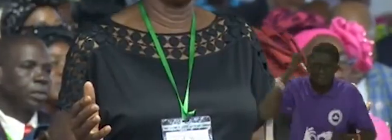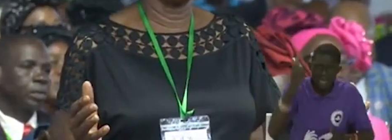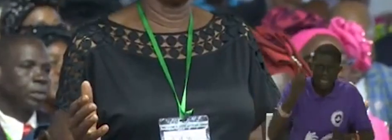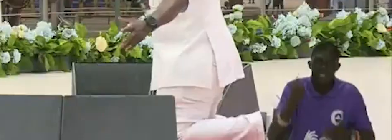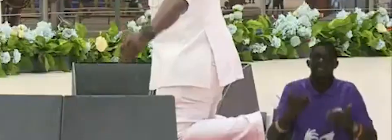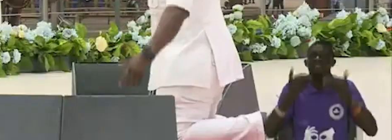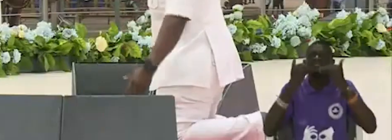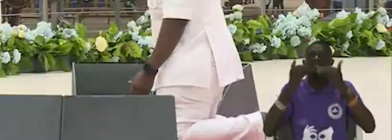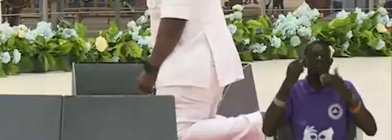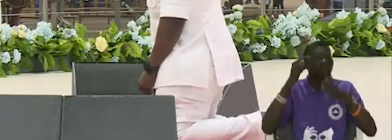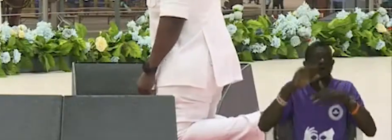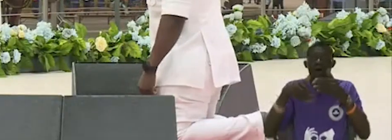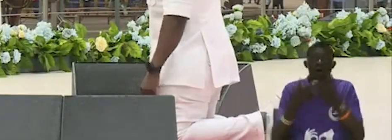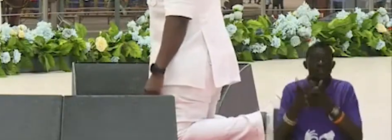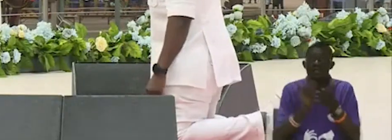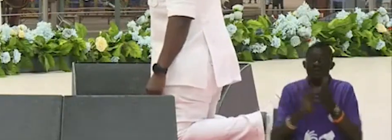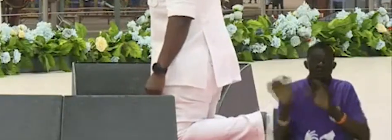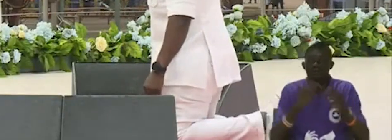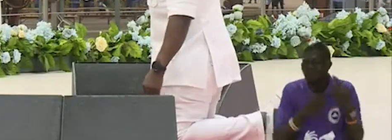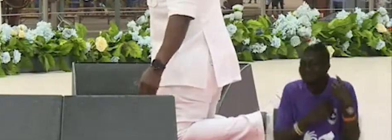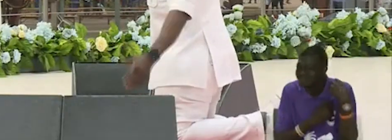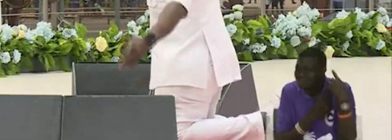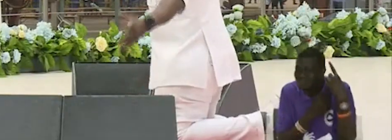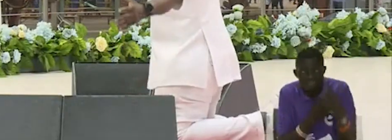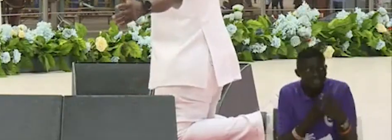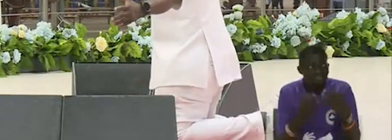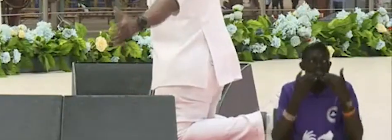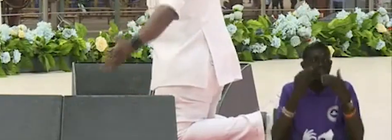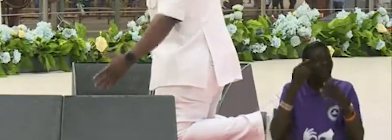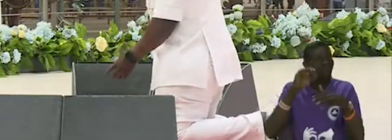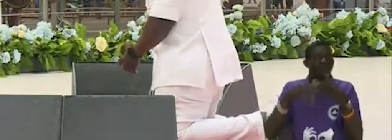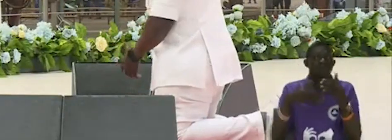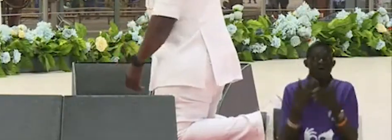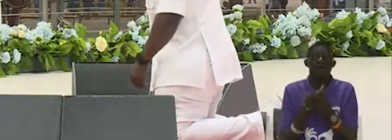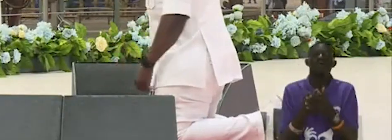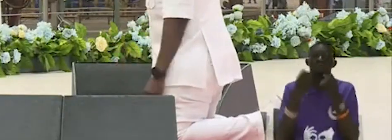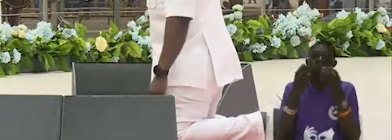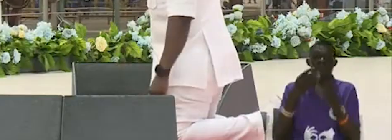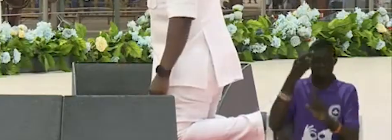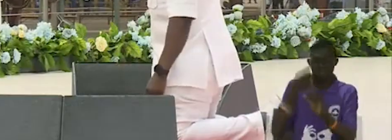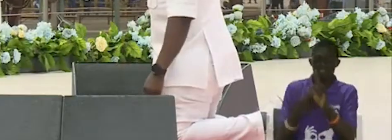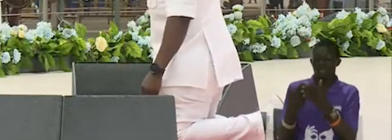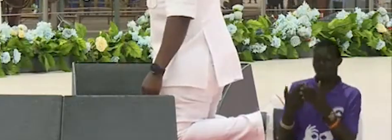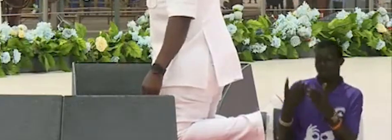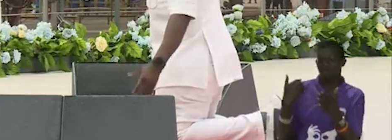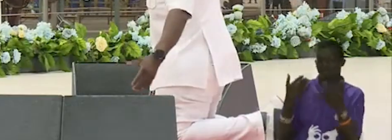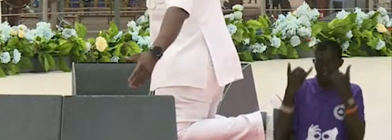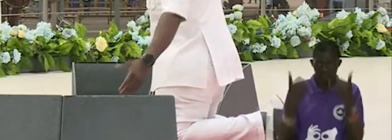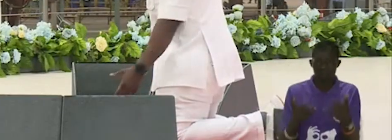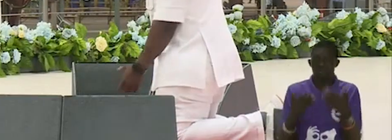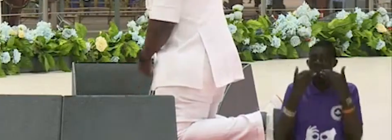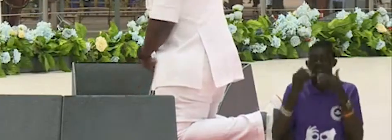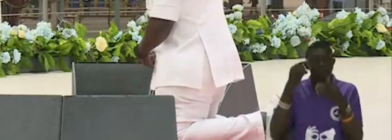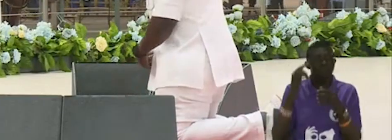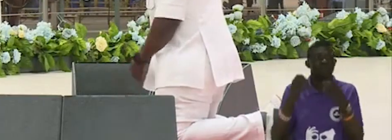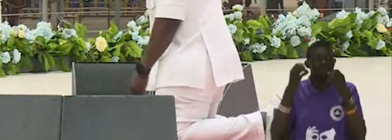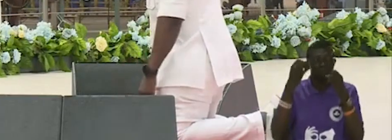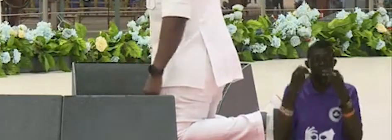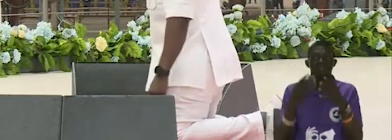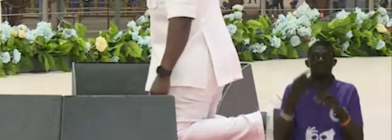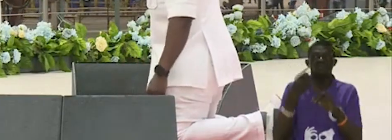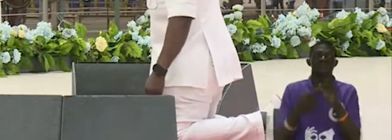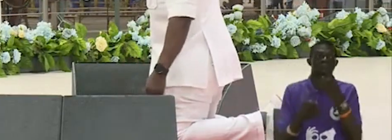Thank you for all you've done for us so far. Thank you for the many months before now. Thank you for the many months to